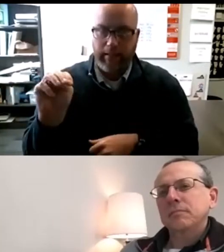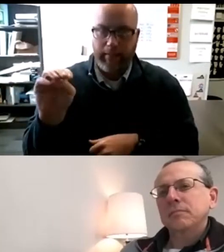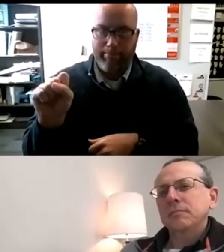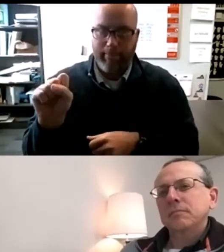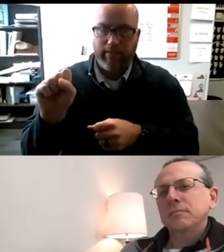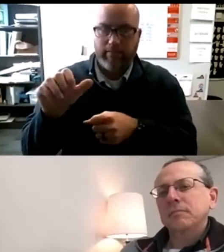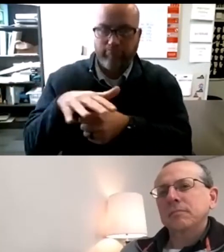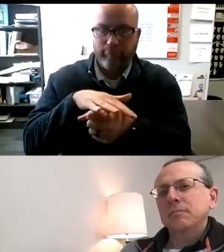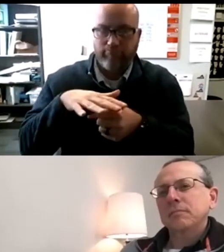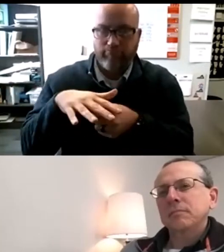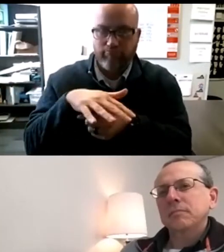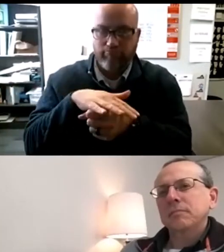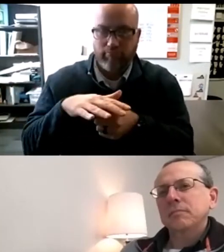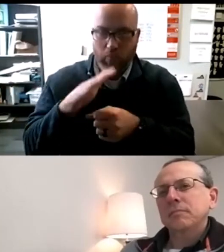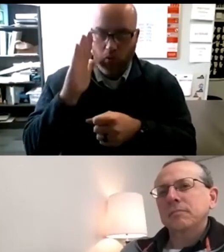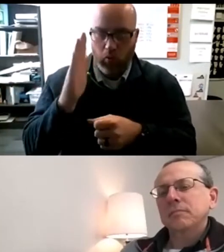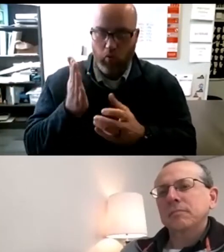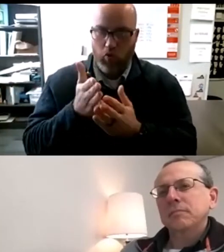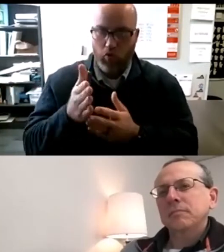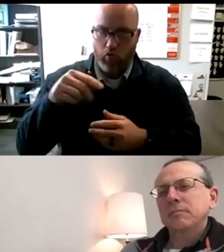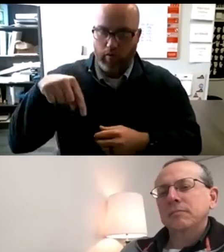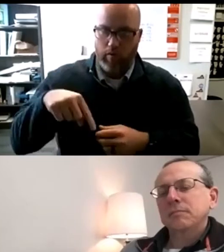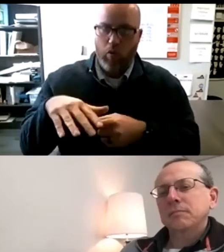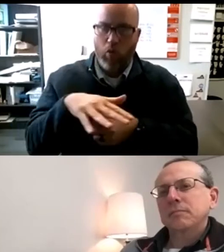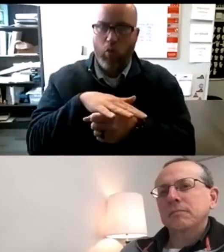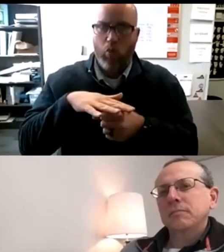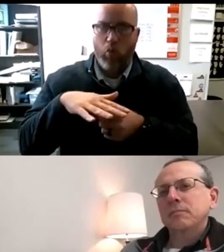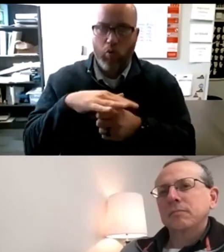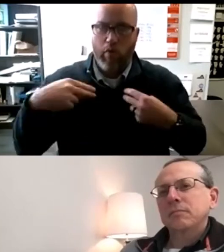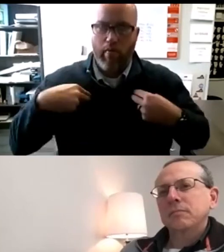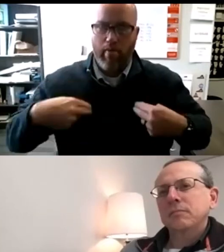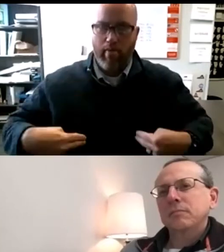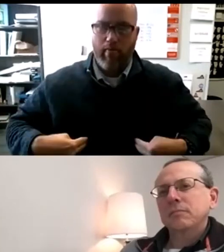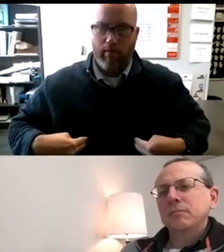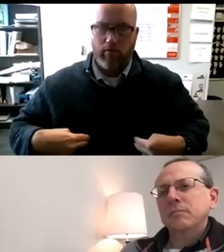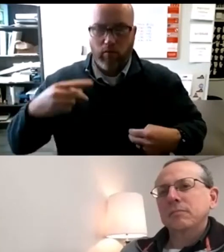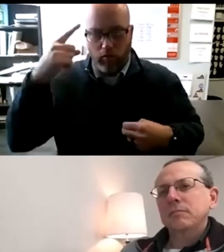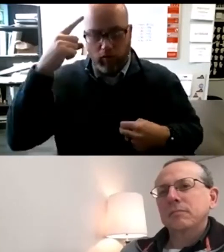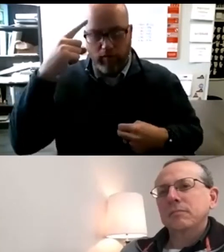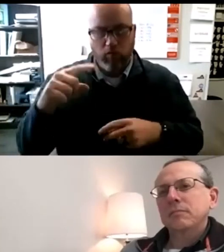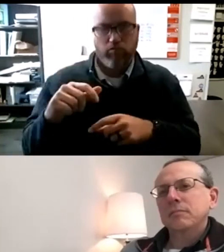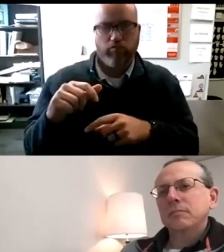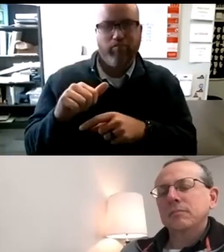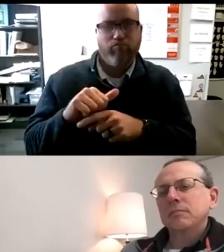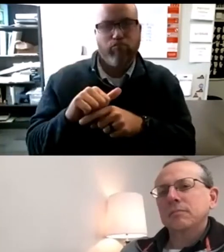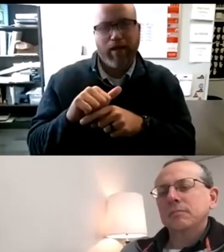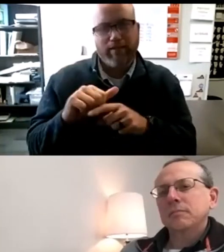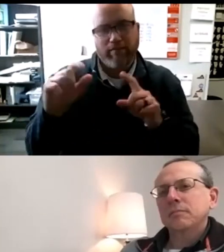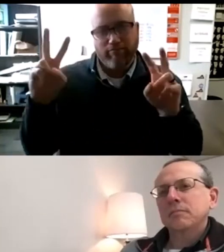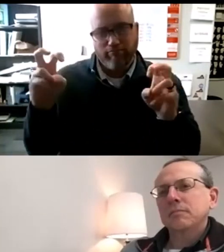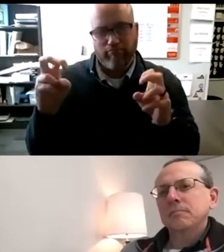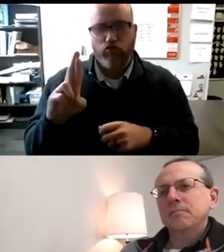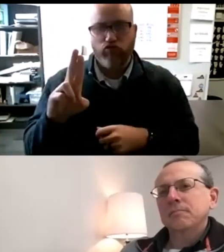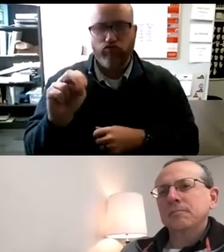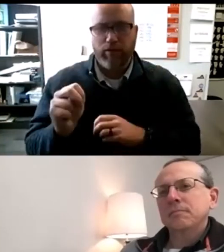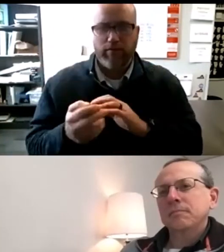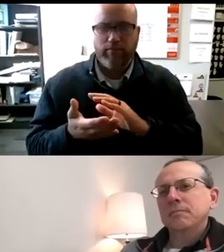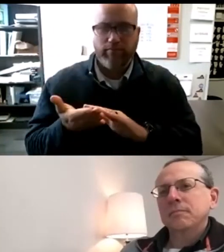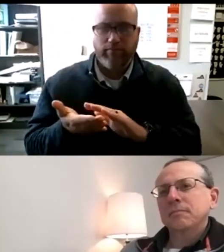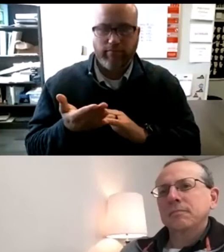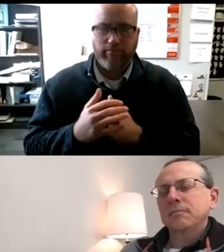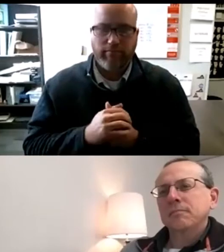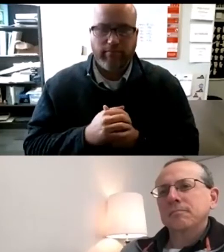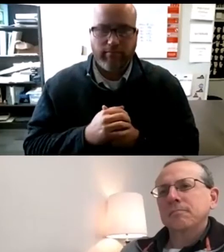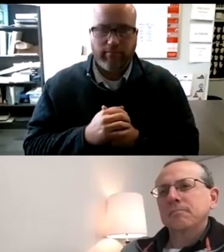receiving vaccine delivered through us, the local health district, in a practice run for how the vaccine will be delivered to the larger community in the